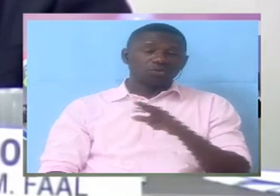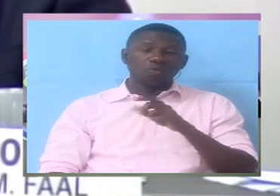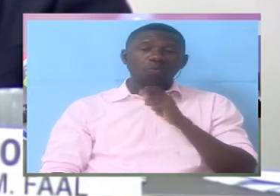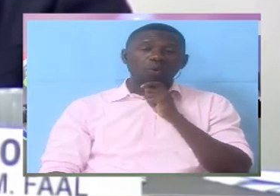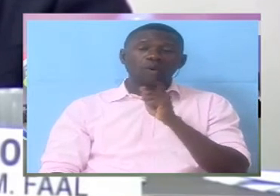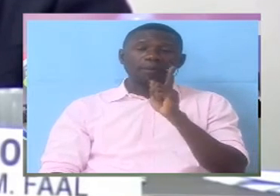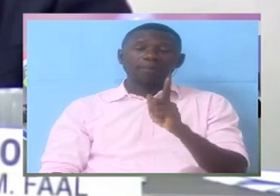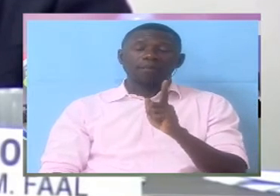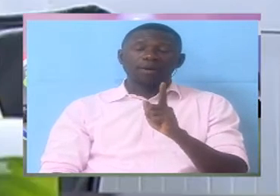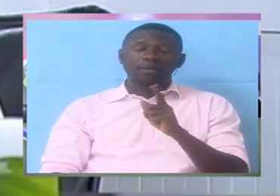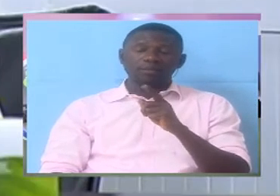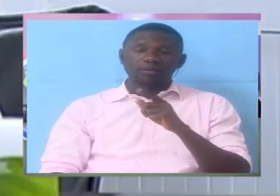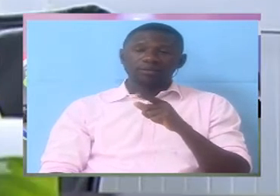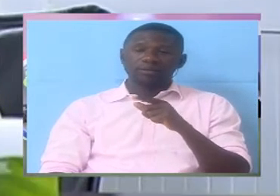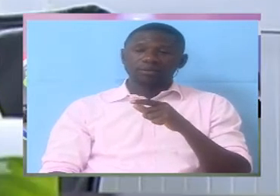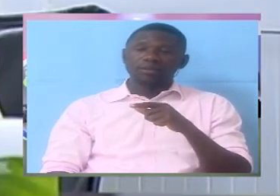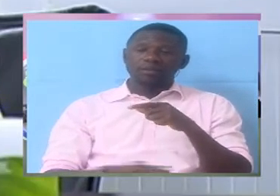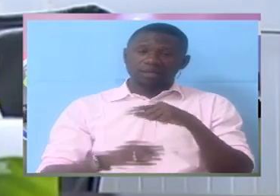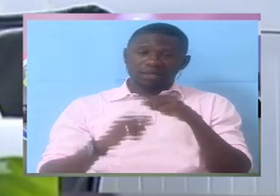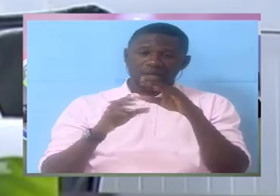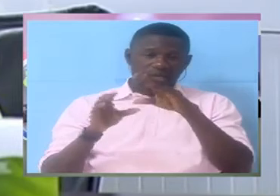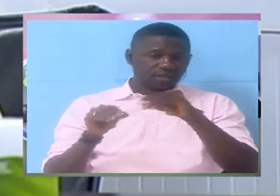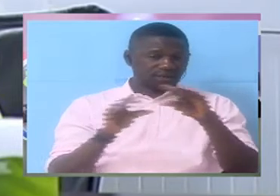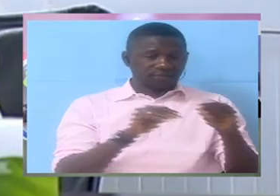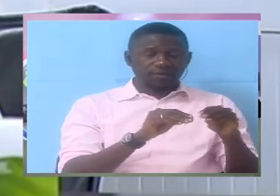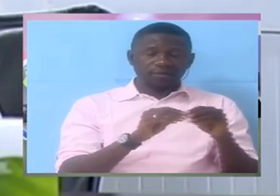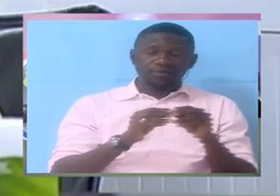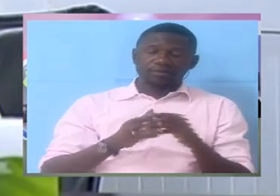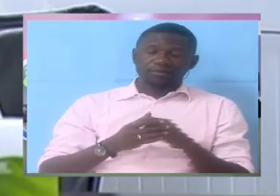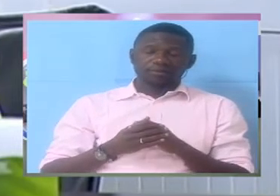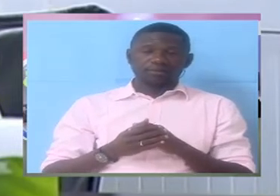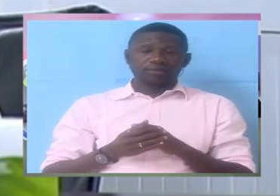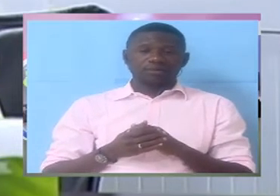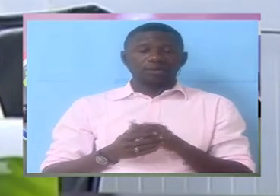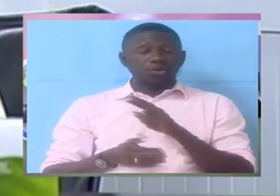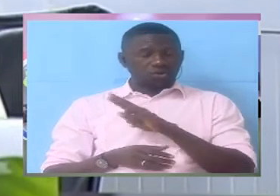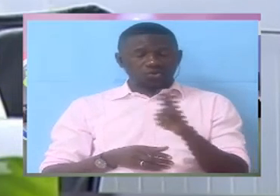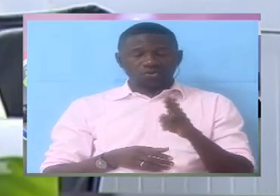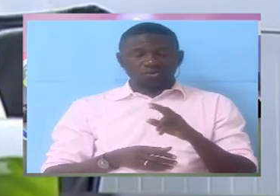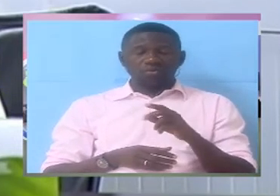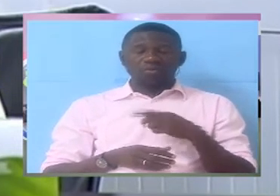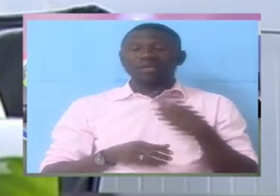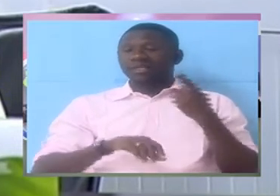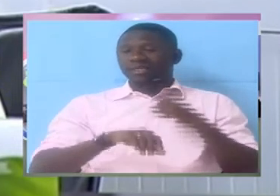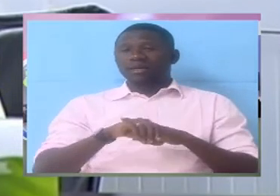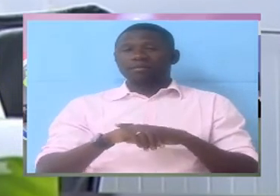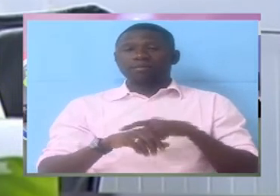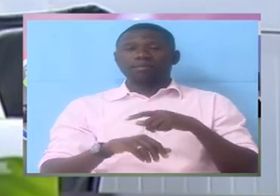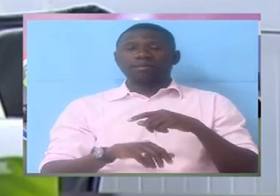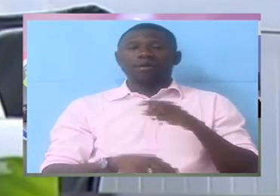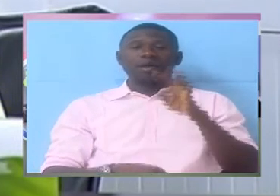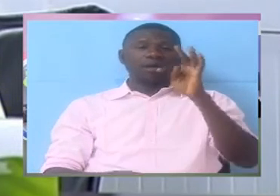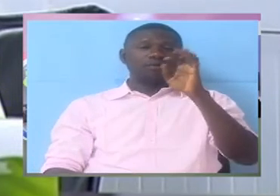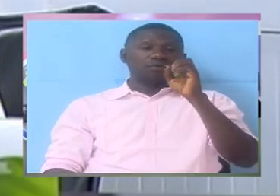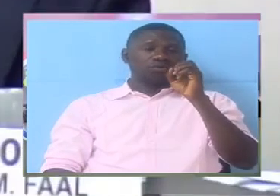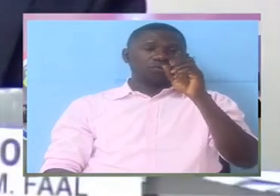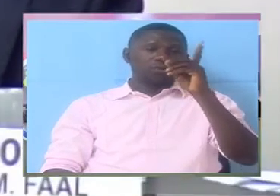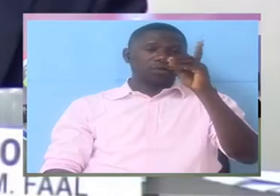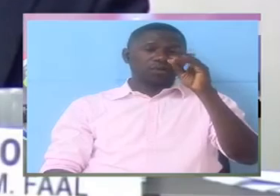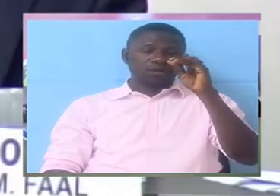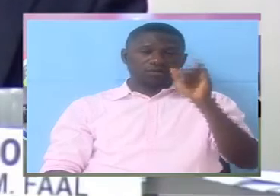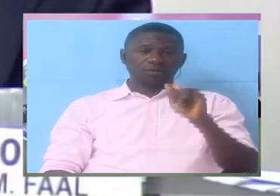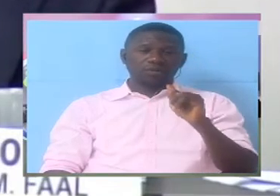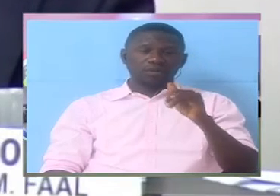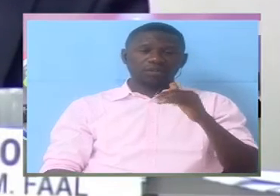It wasn't. Fode was more senior. But Fode la palaso. Baba also senior. Baba dum fana munte fana na nyato. Would you agree